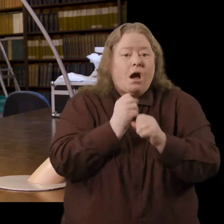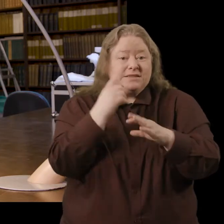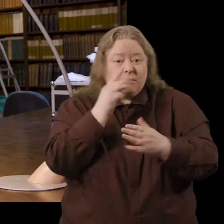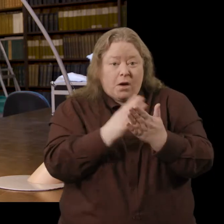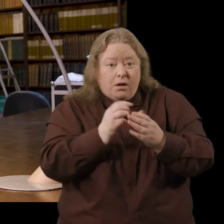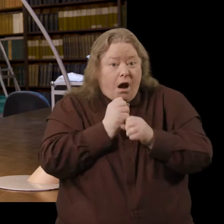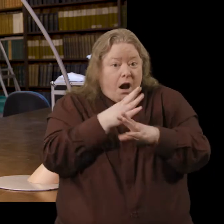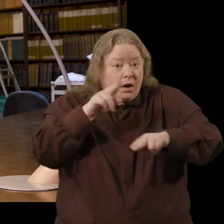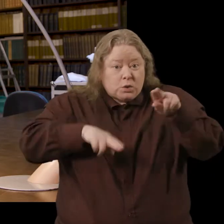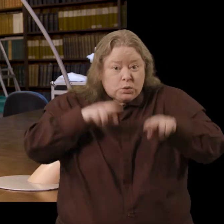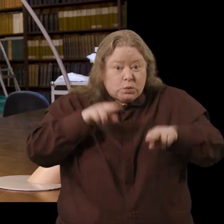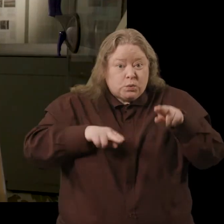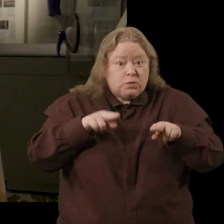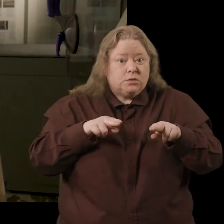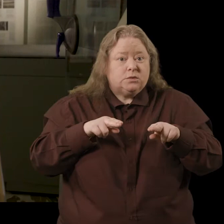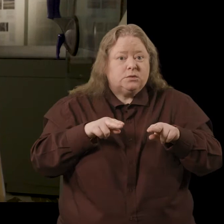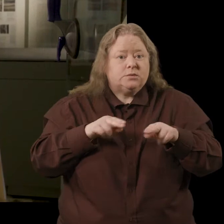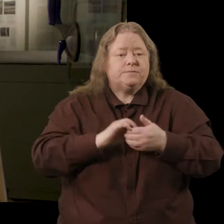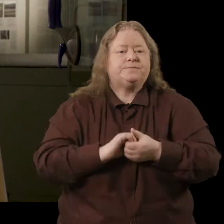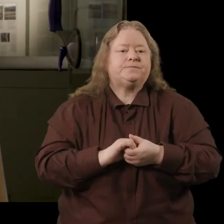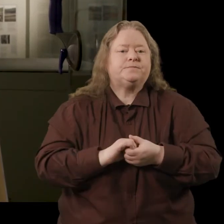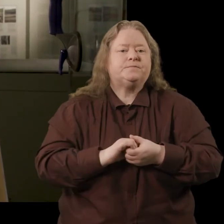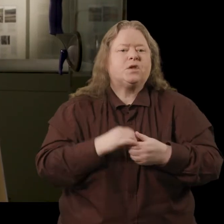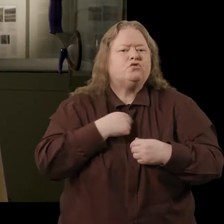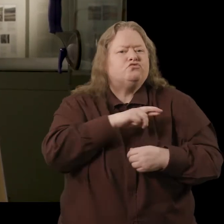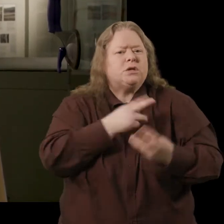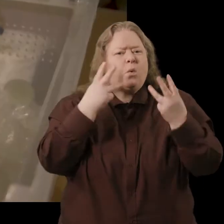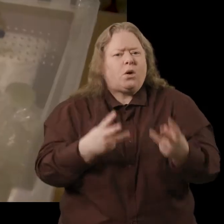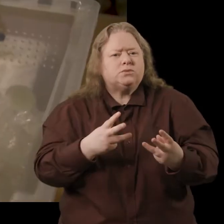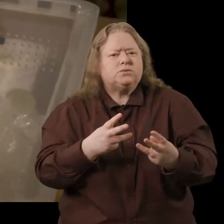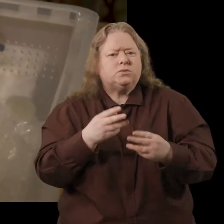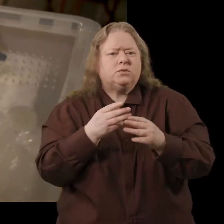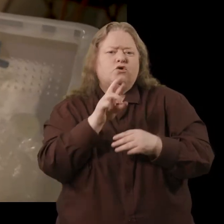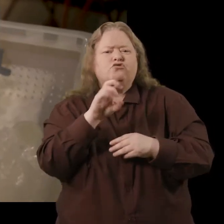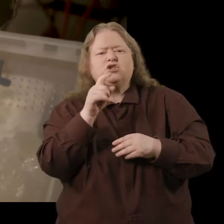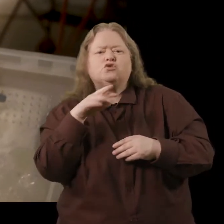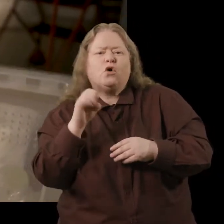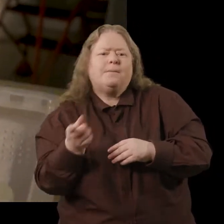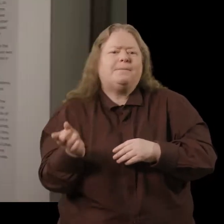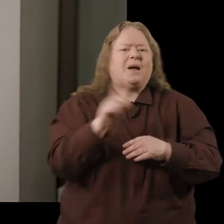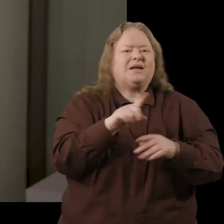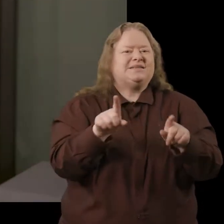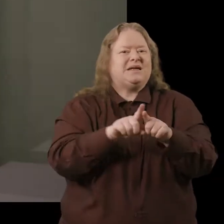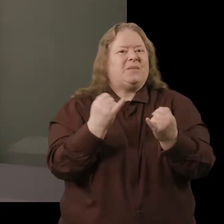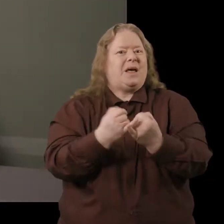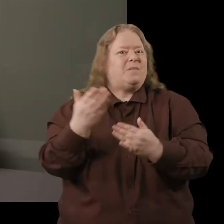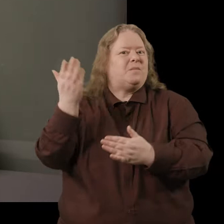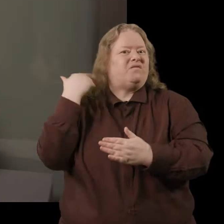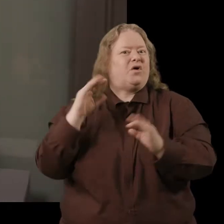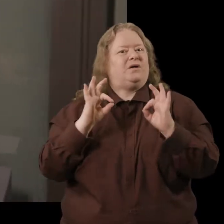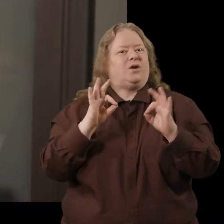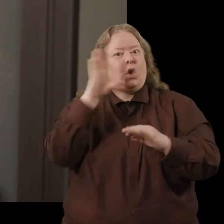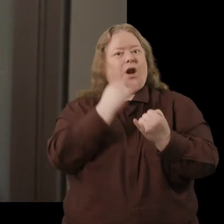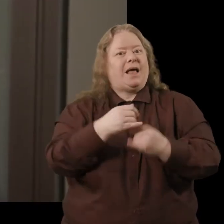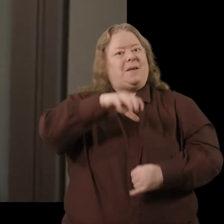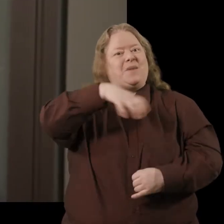this is new. I really wanted to restore it to kind of its former glory, to make it look like